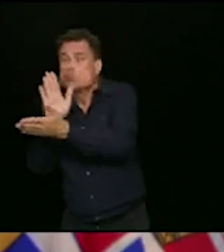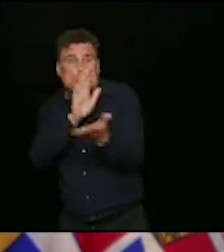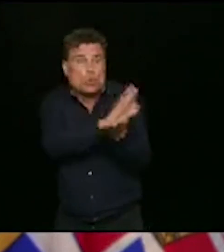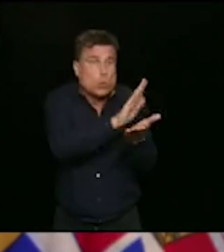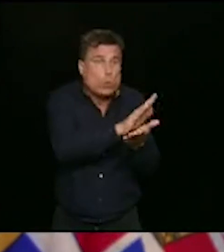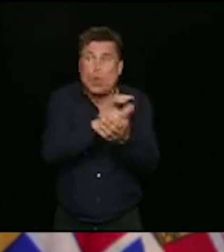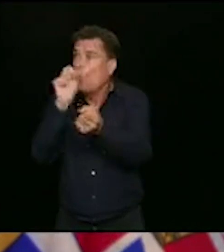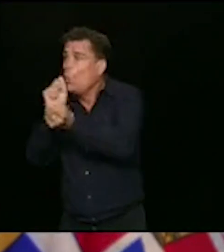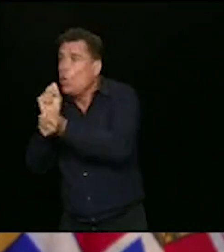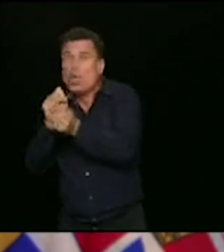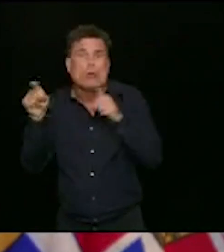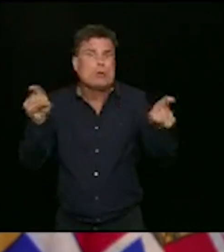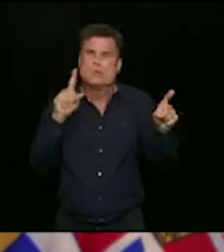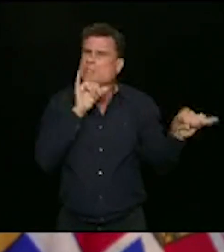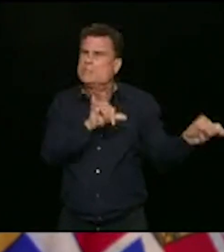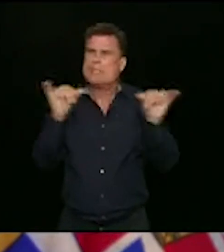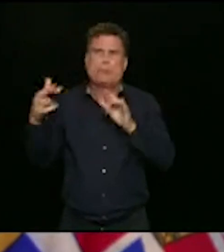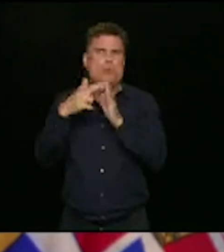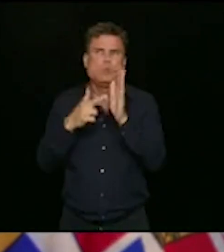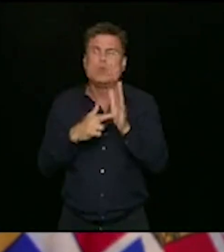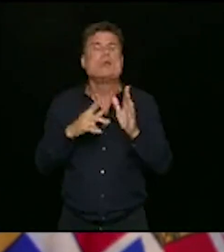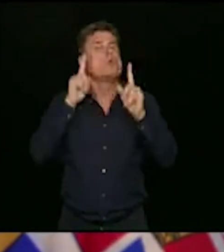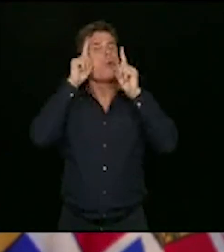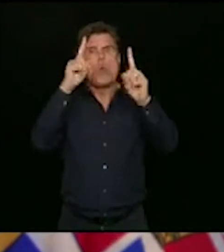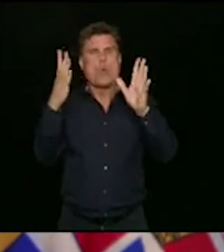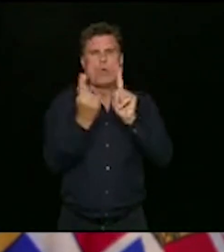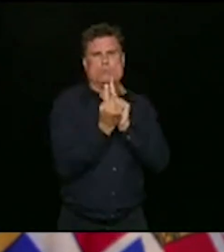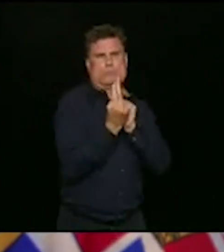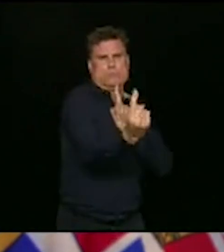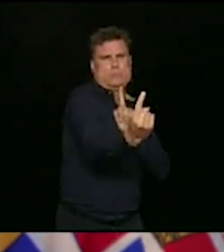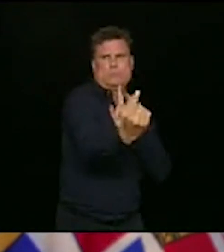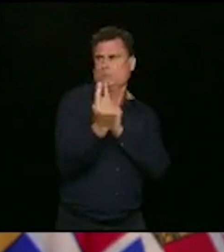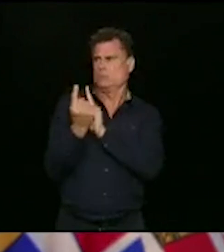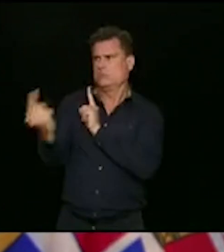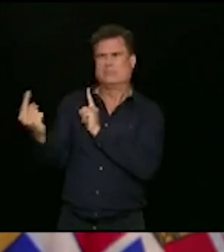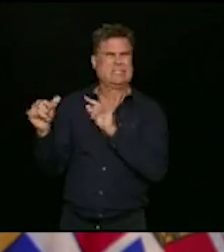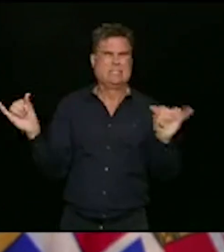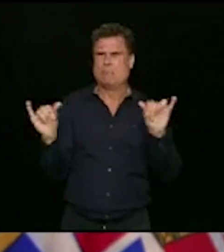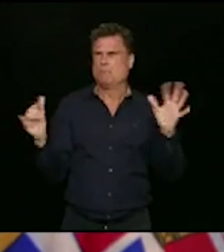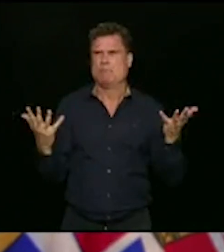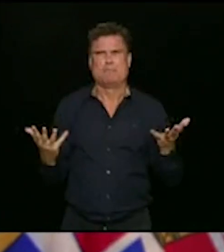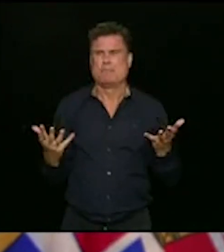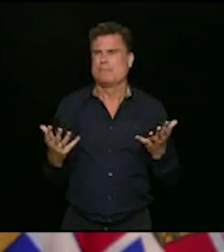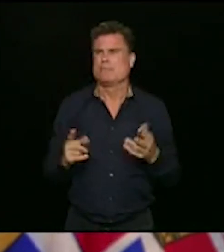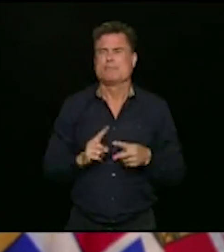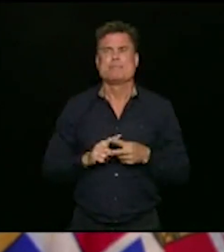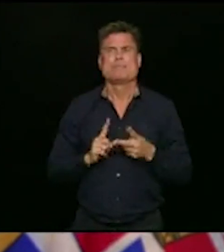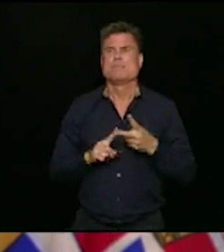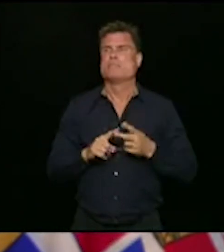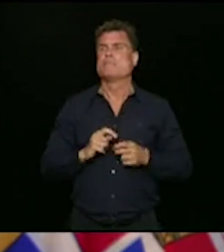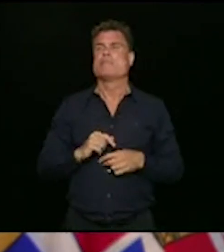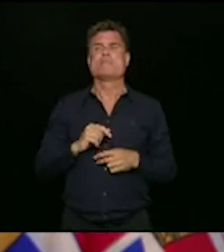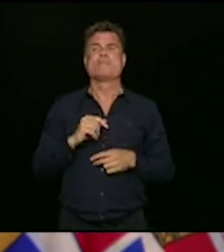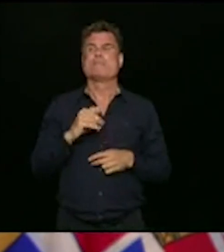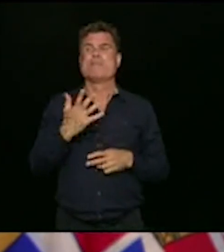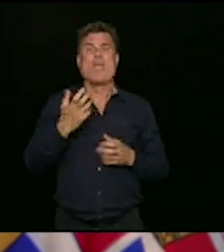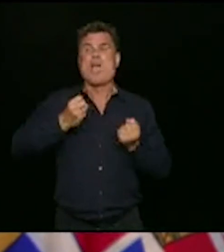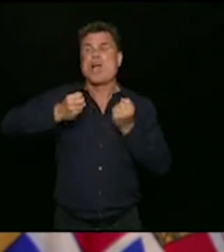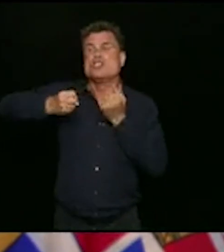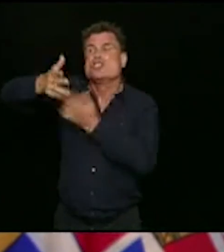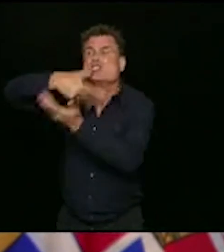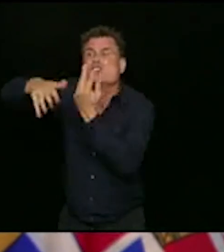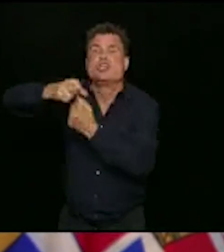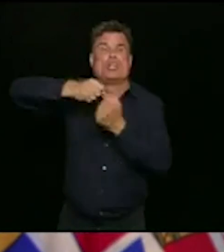in every other part of our society that we've opened up, where we maintain distance as much as possible, where we limit